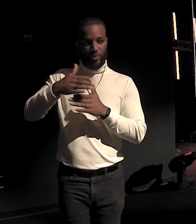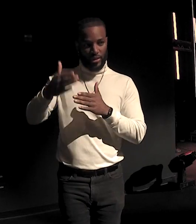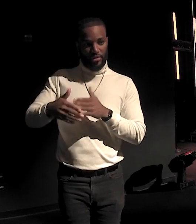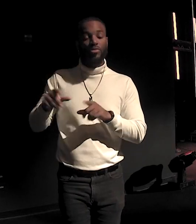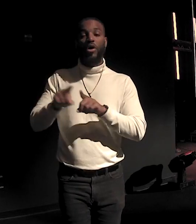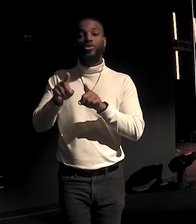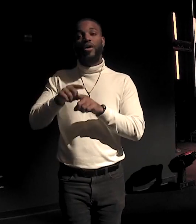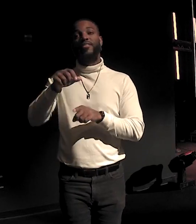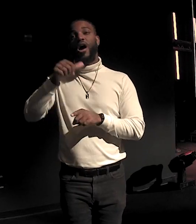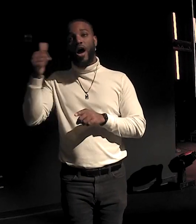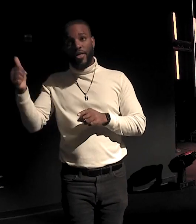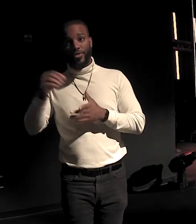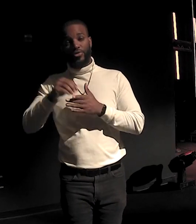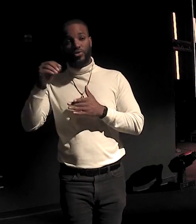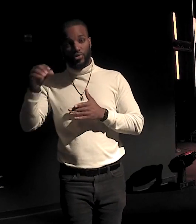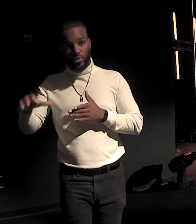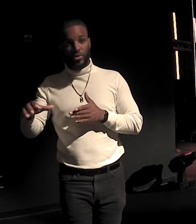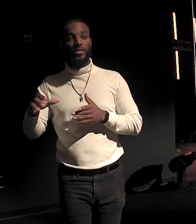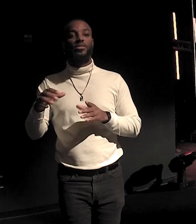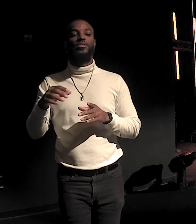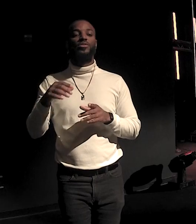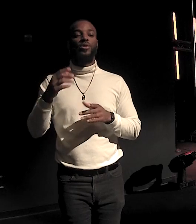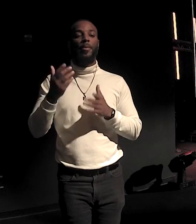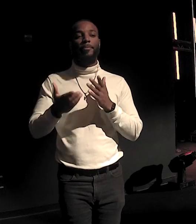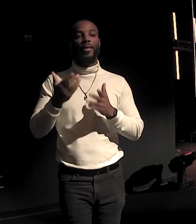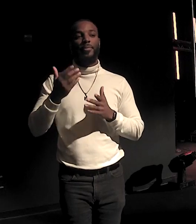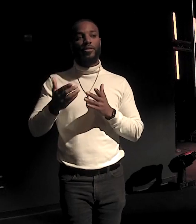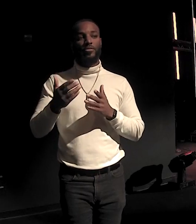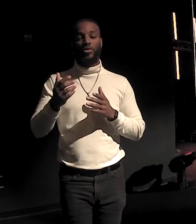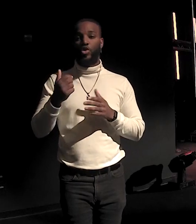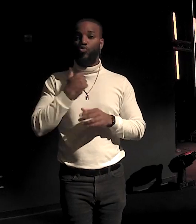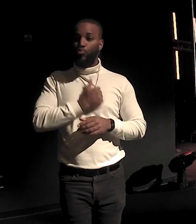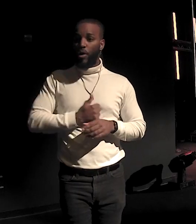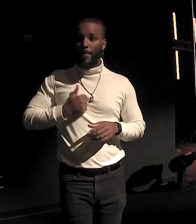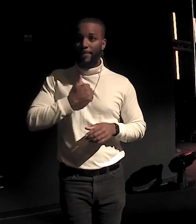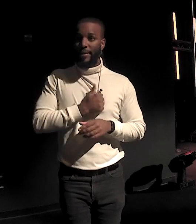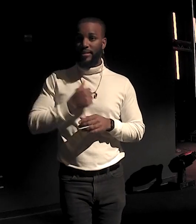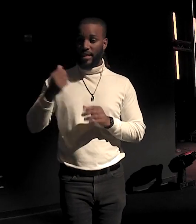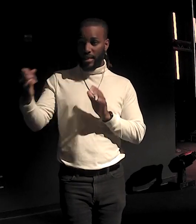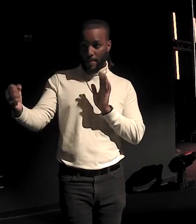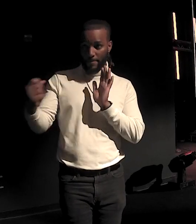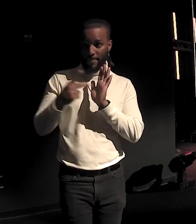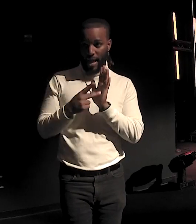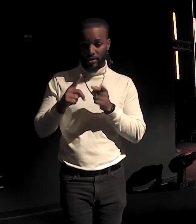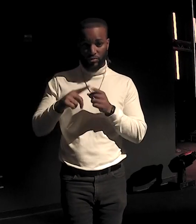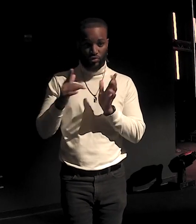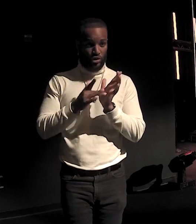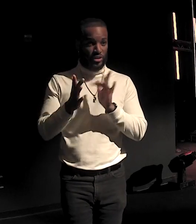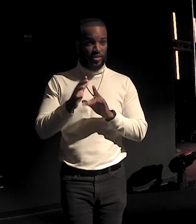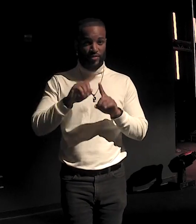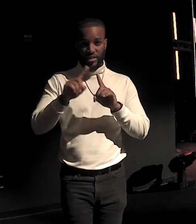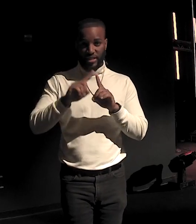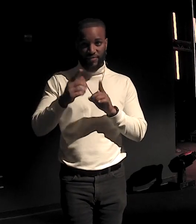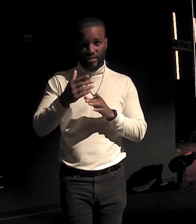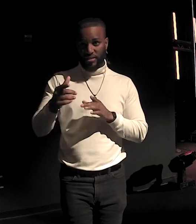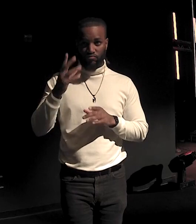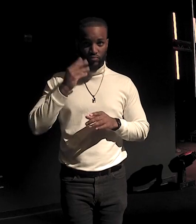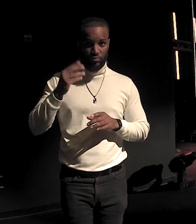for other students who already know Jesus to maybe repent and return back to Jesus for different things that they're going